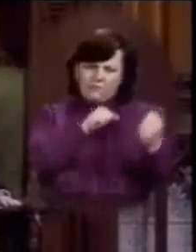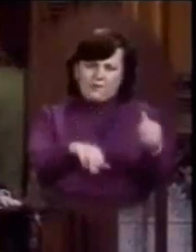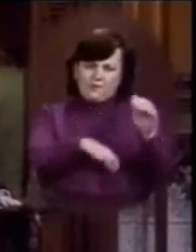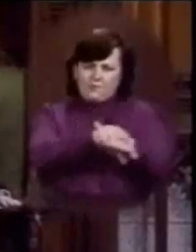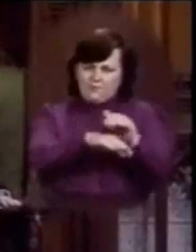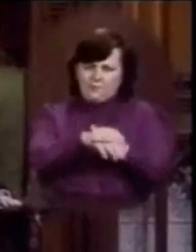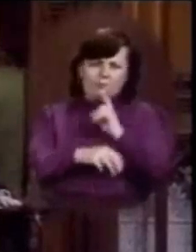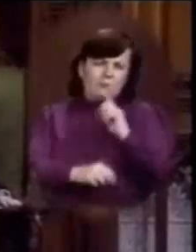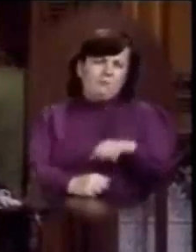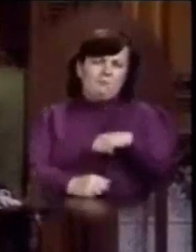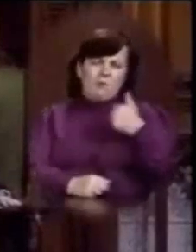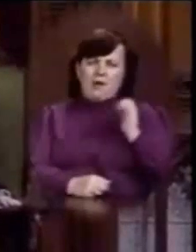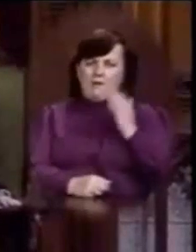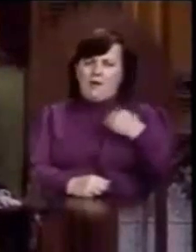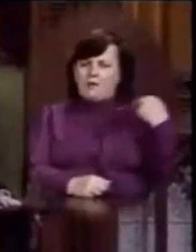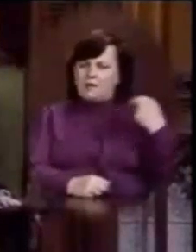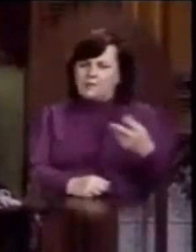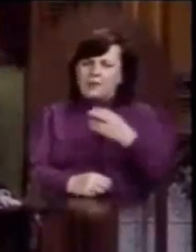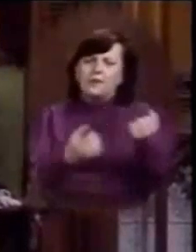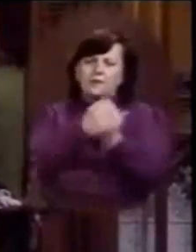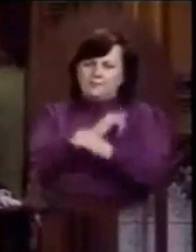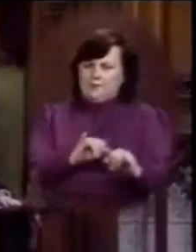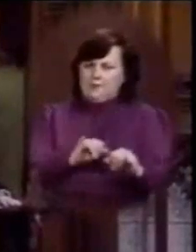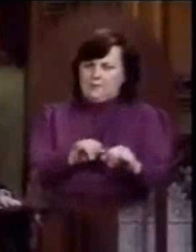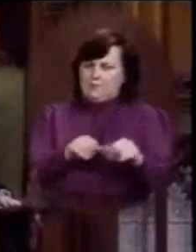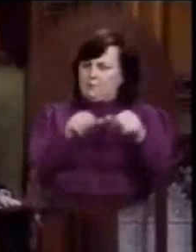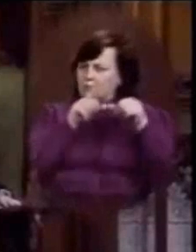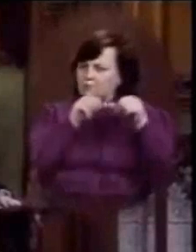of their history and independence.